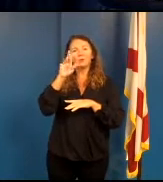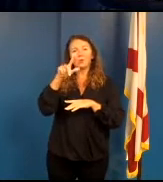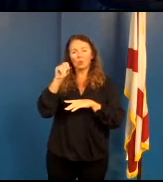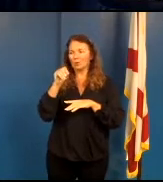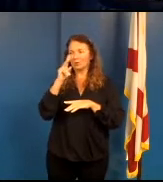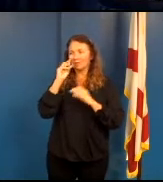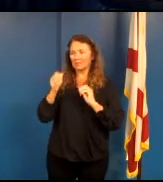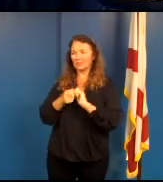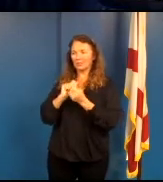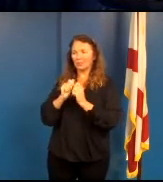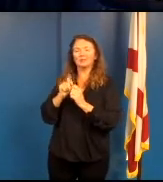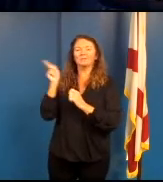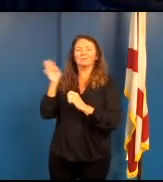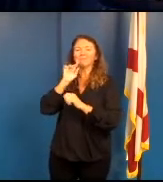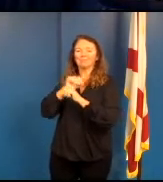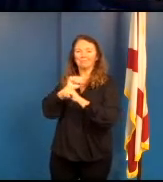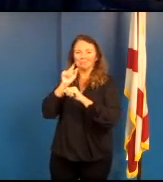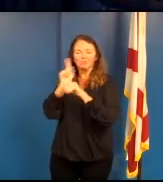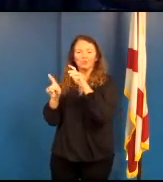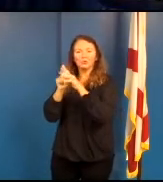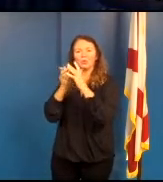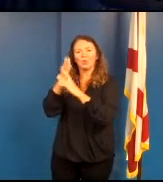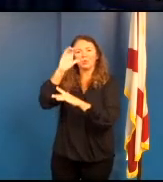technology changing, so I was.